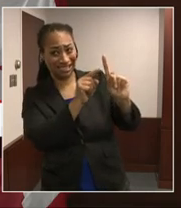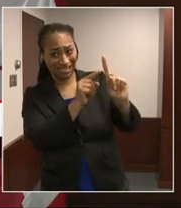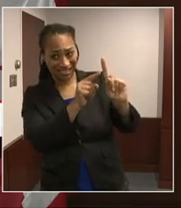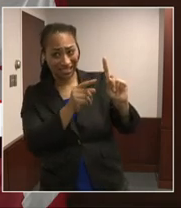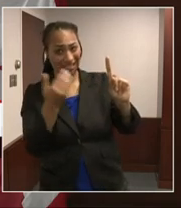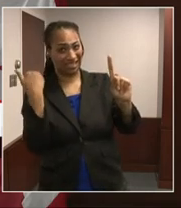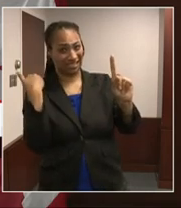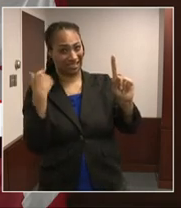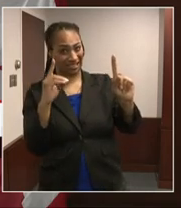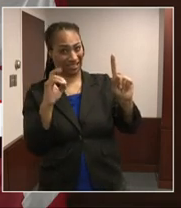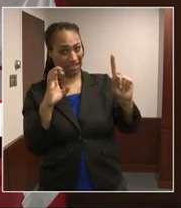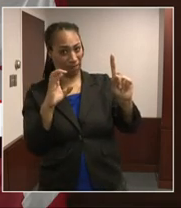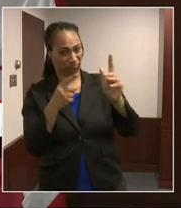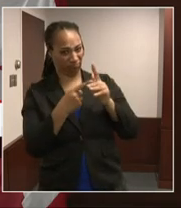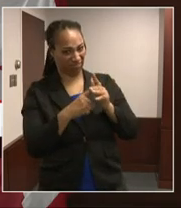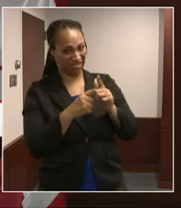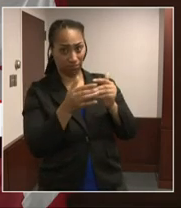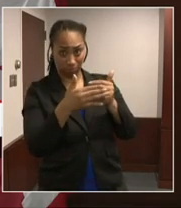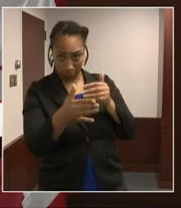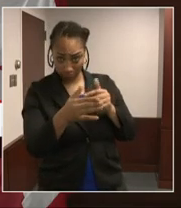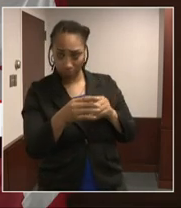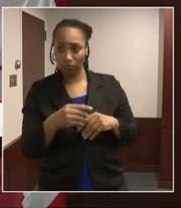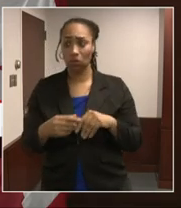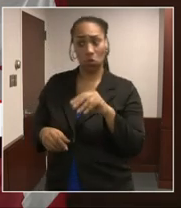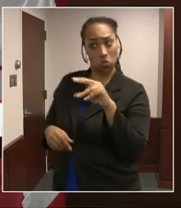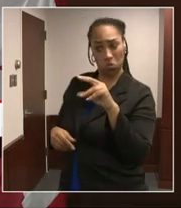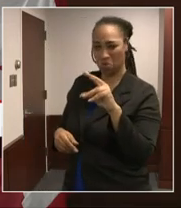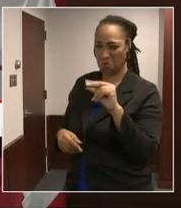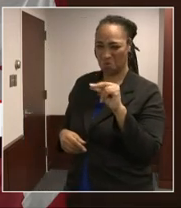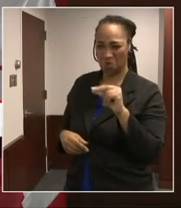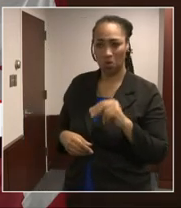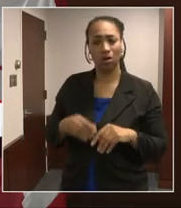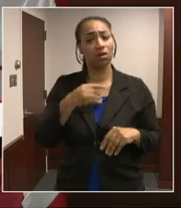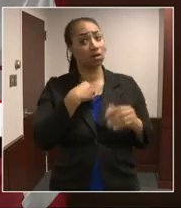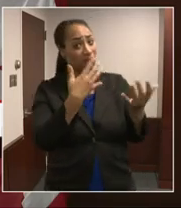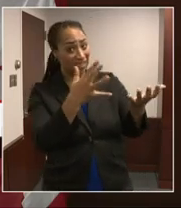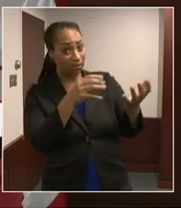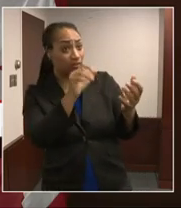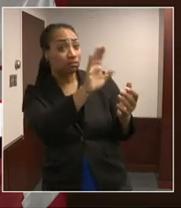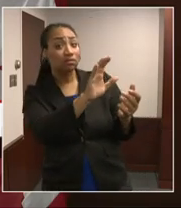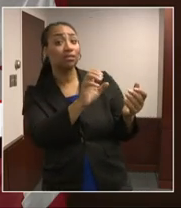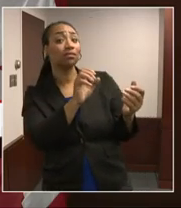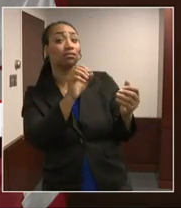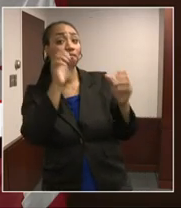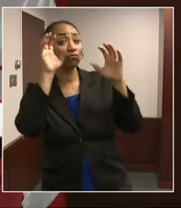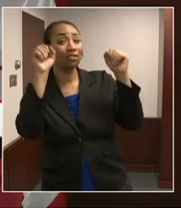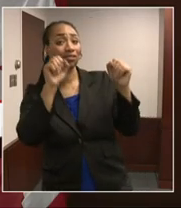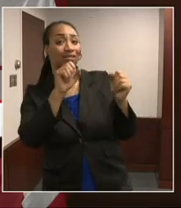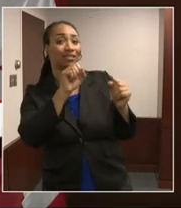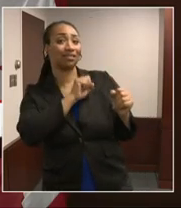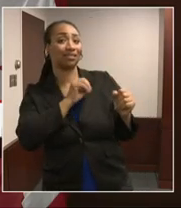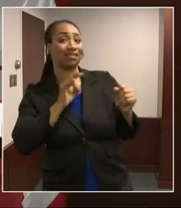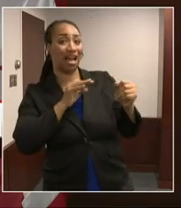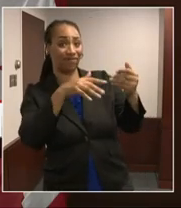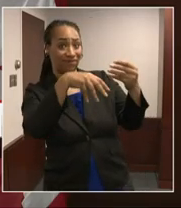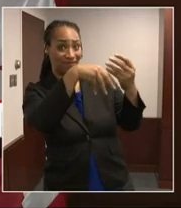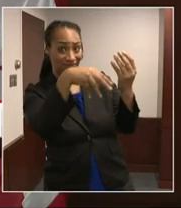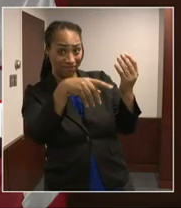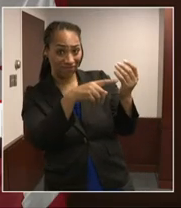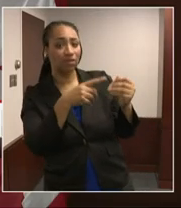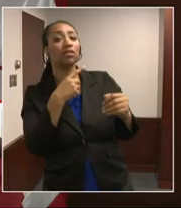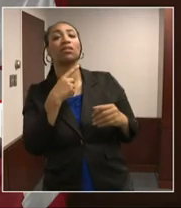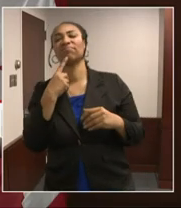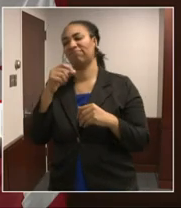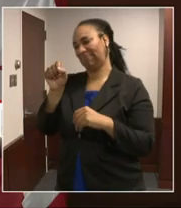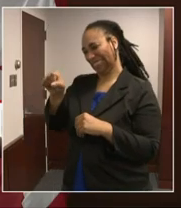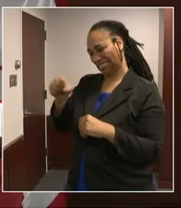staff? Yes. And how many times? Oh, I'm not going to tick off times. I guess maybe I'll ask the broader question then. Sure. Like, do you feel